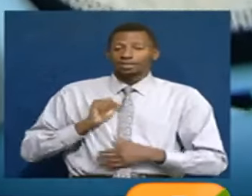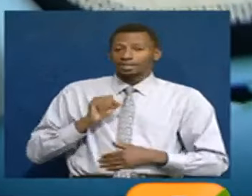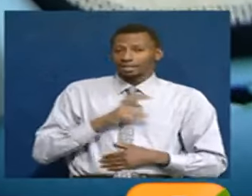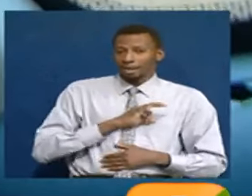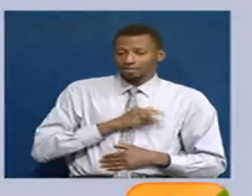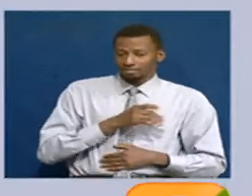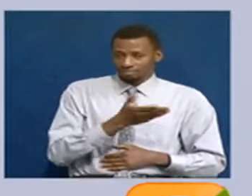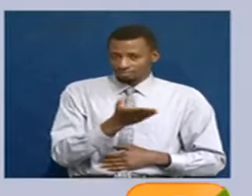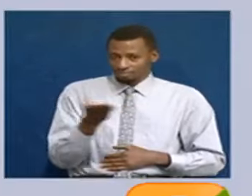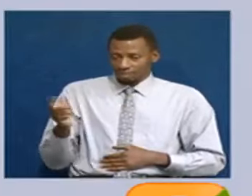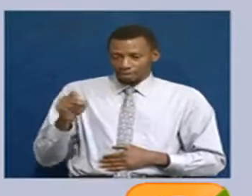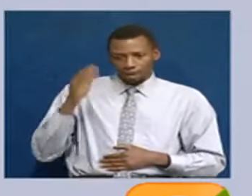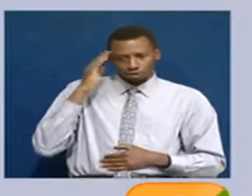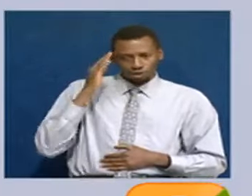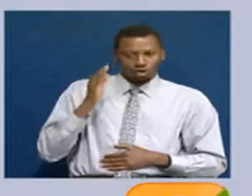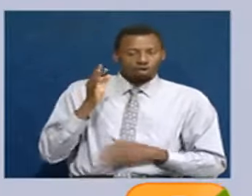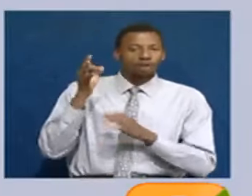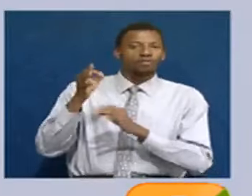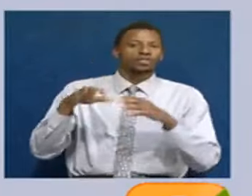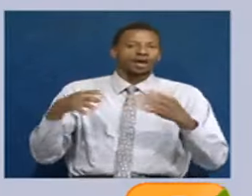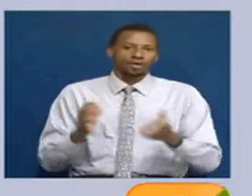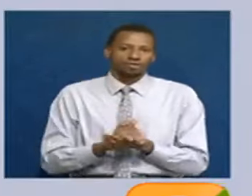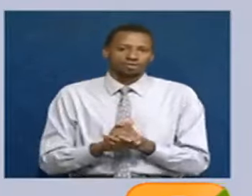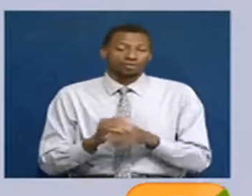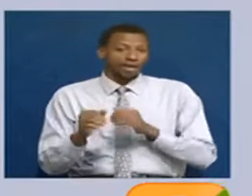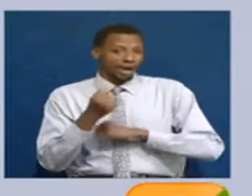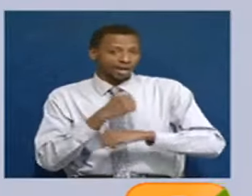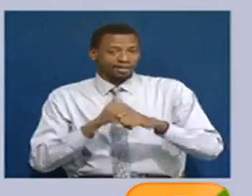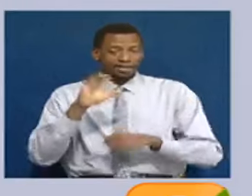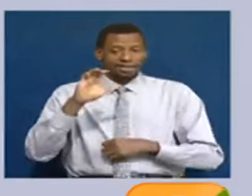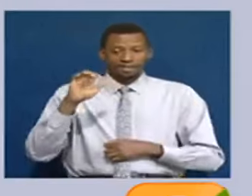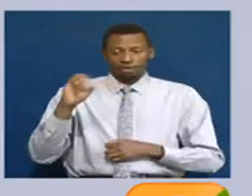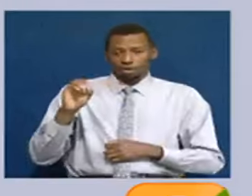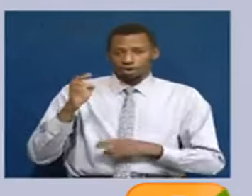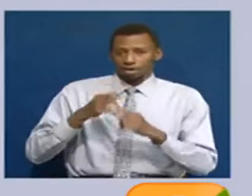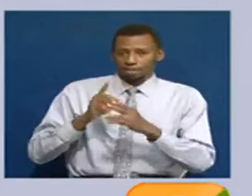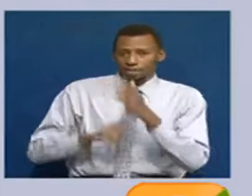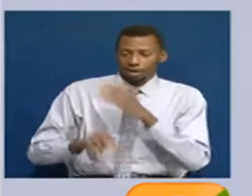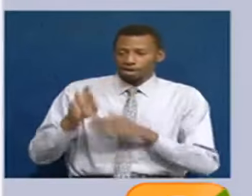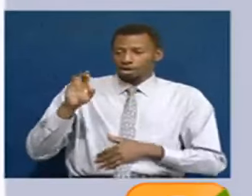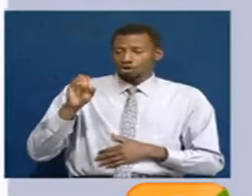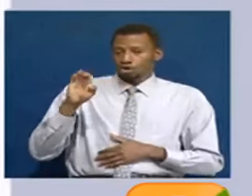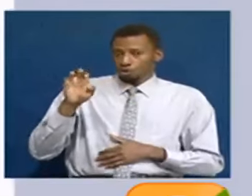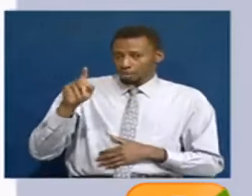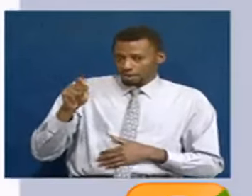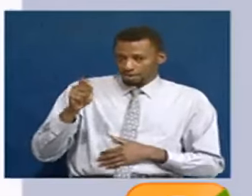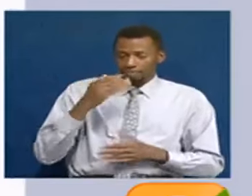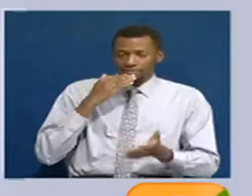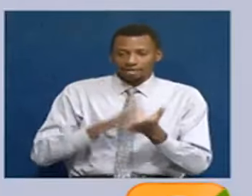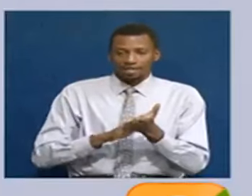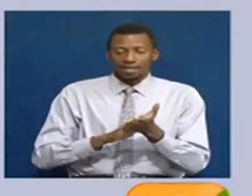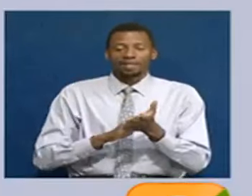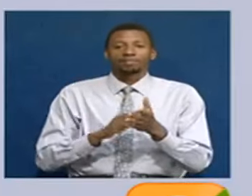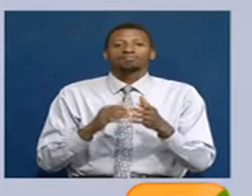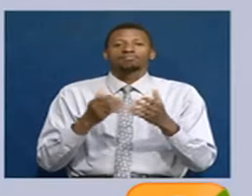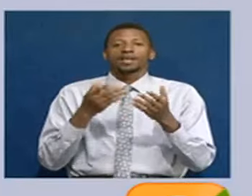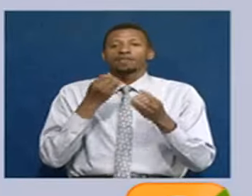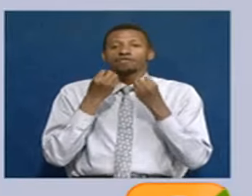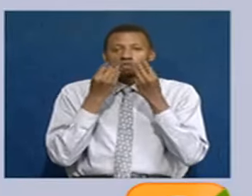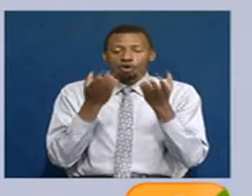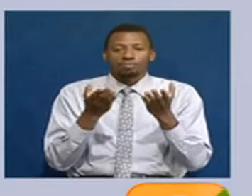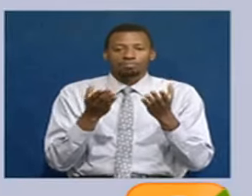supposed to be. The acting CEO, Robert Ingasira, in a memo dated 19th November this year, informed the former NHIF staffers